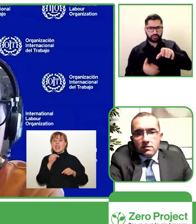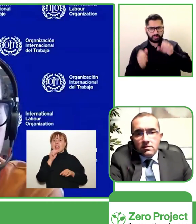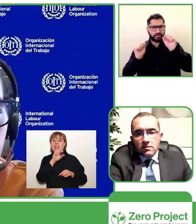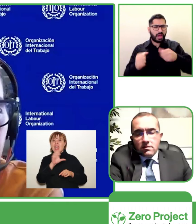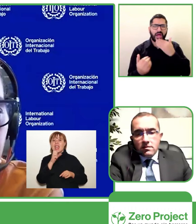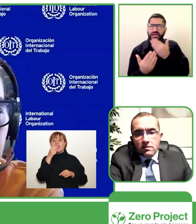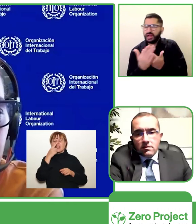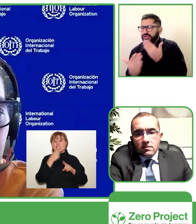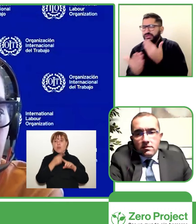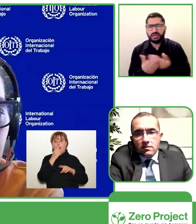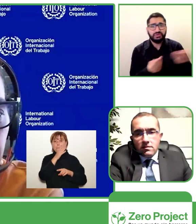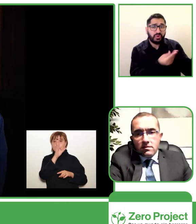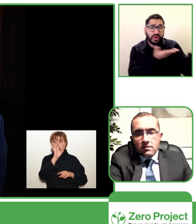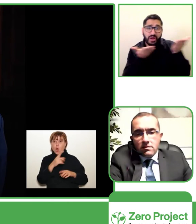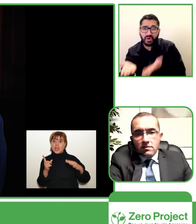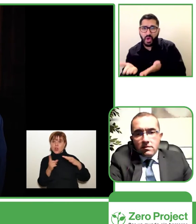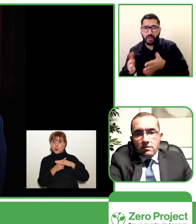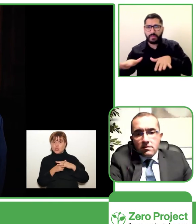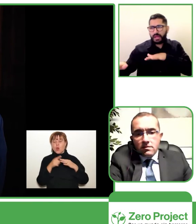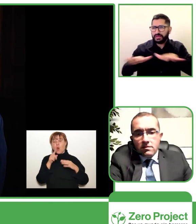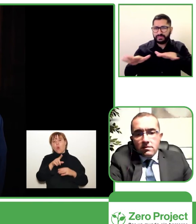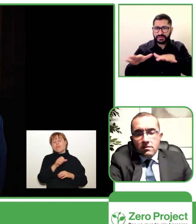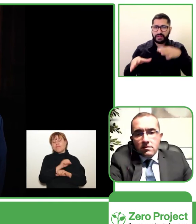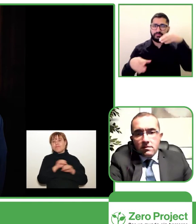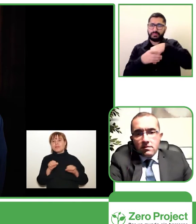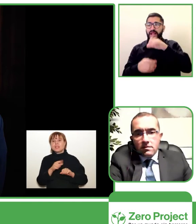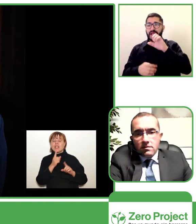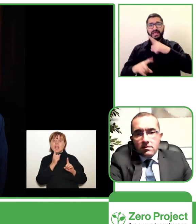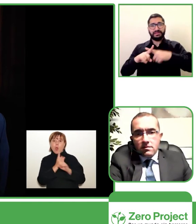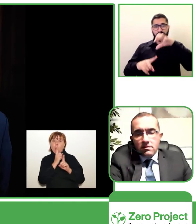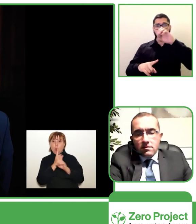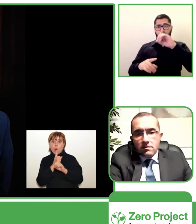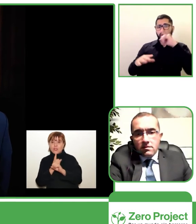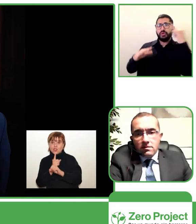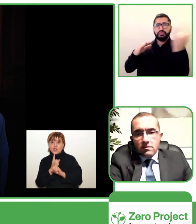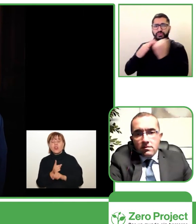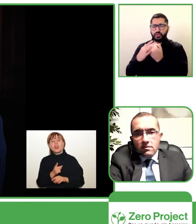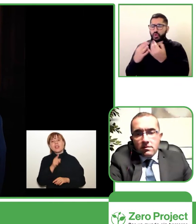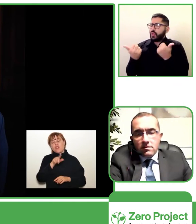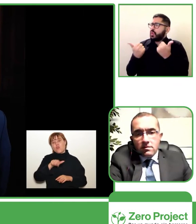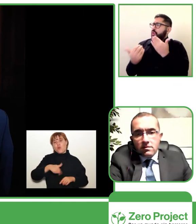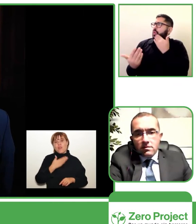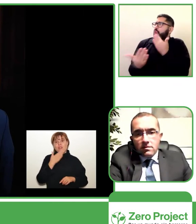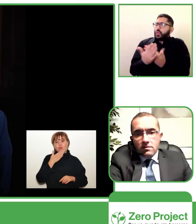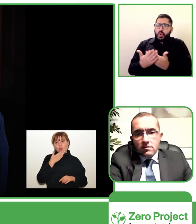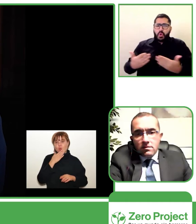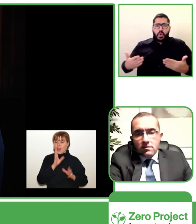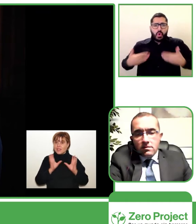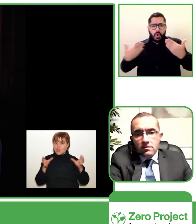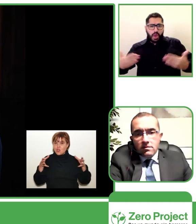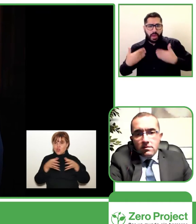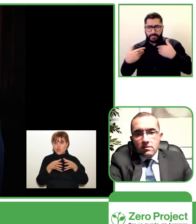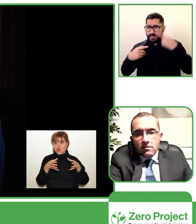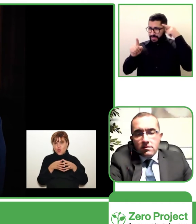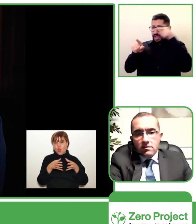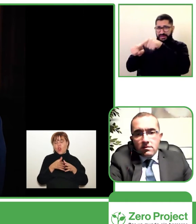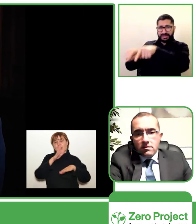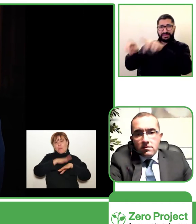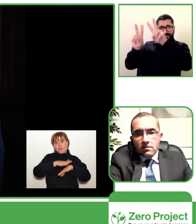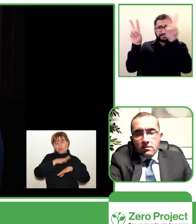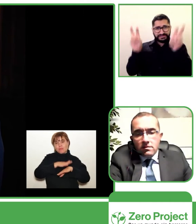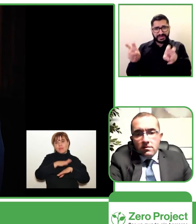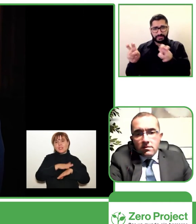inviting me to all of these activities. Expo Inclusion, or Expo Inclusion, will be a magnificent event, a